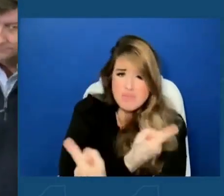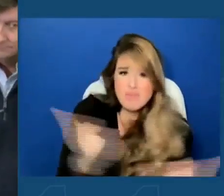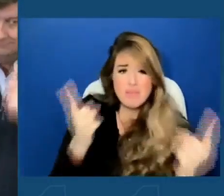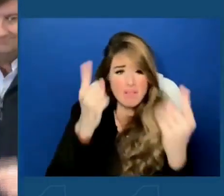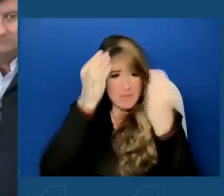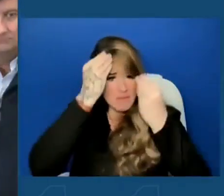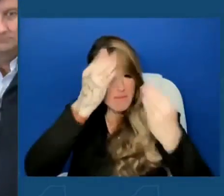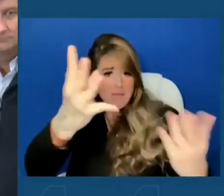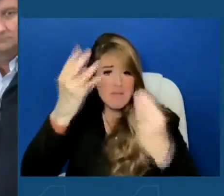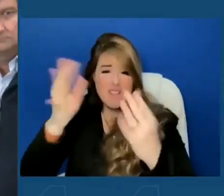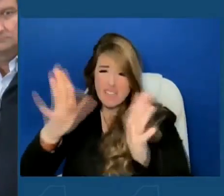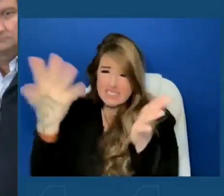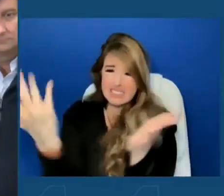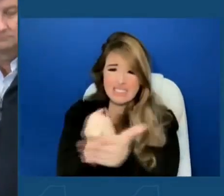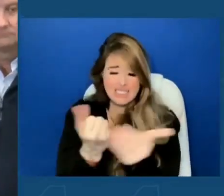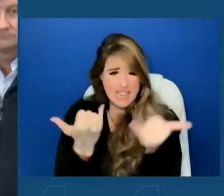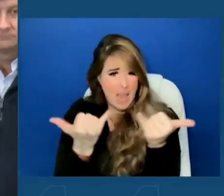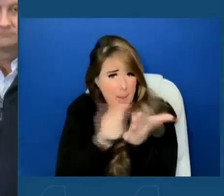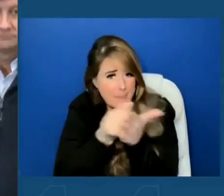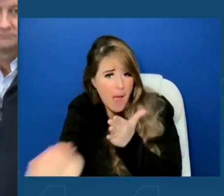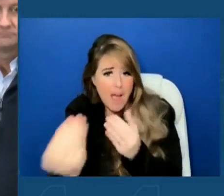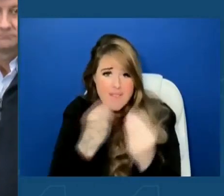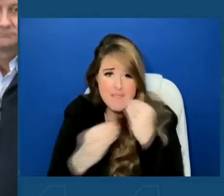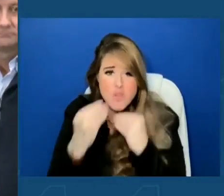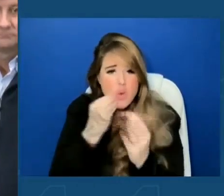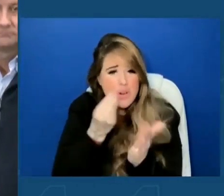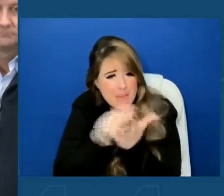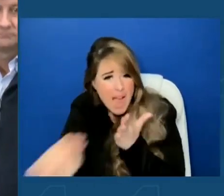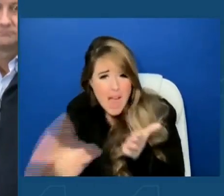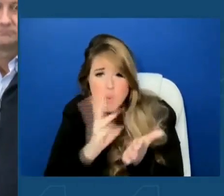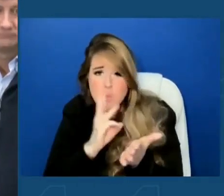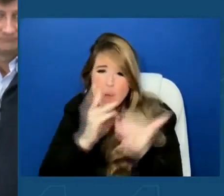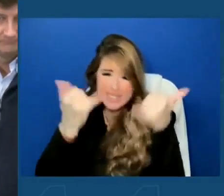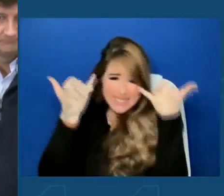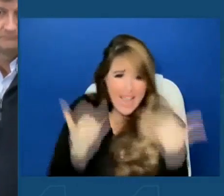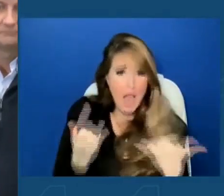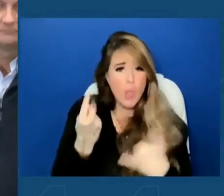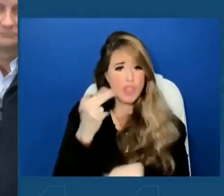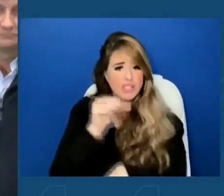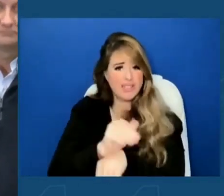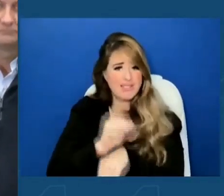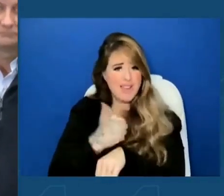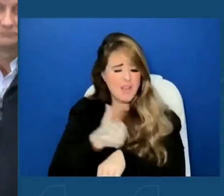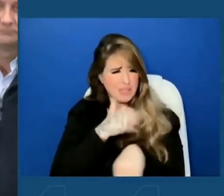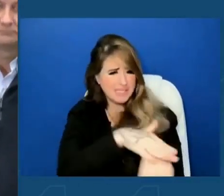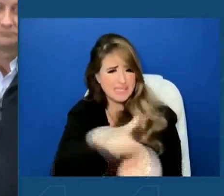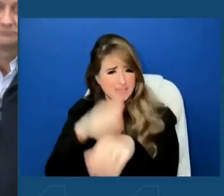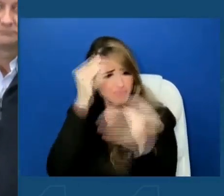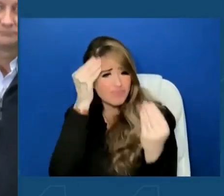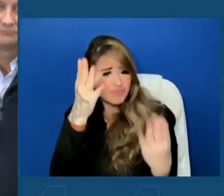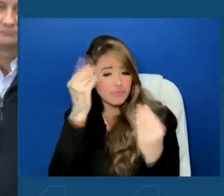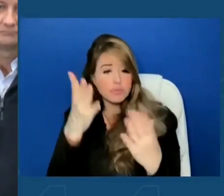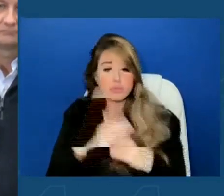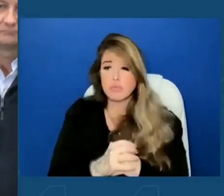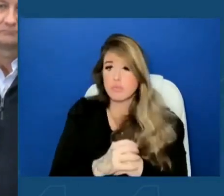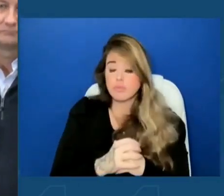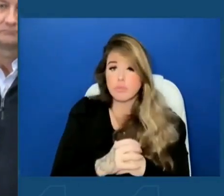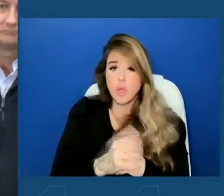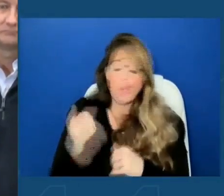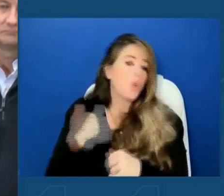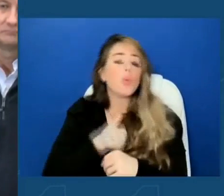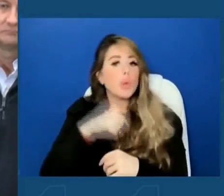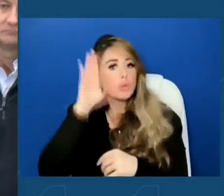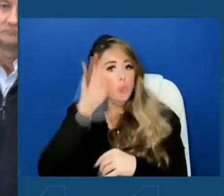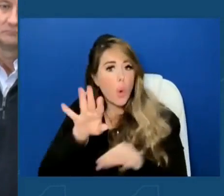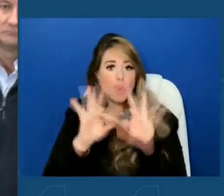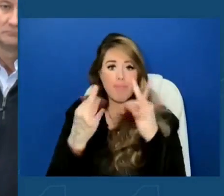buy your groceries by Thursday night. Have family members that are going to travel to be